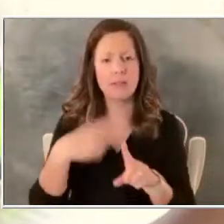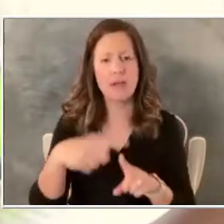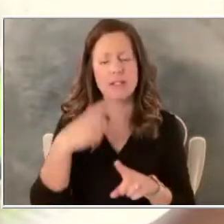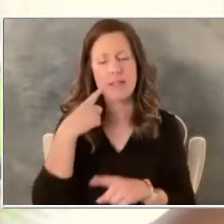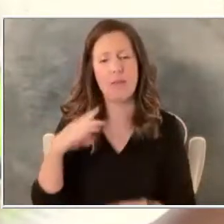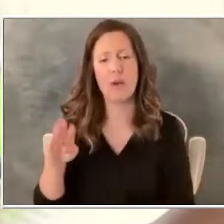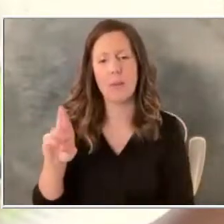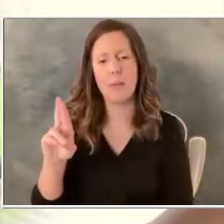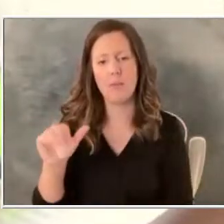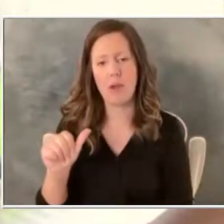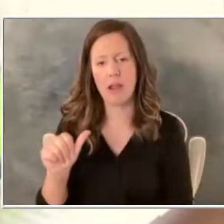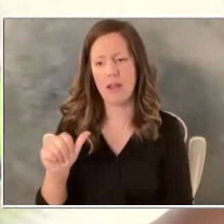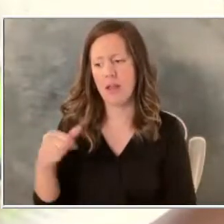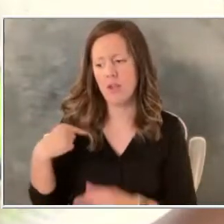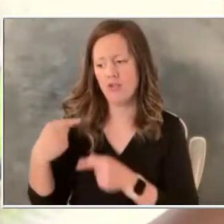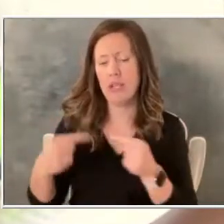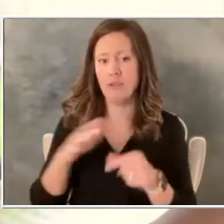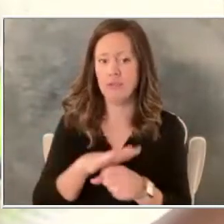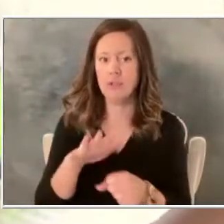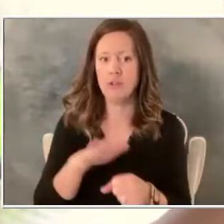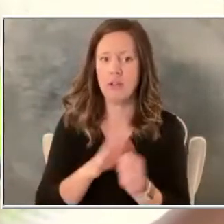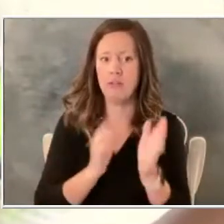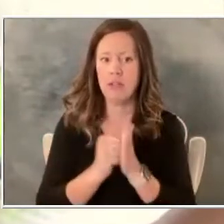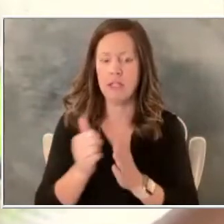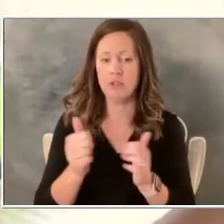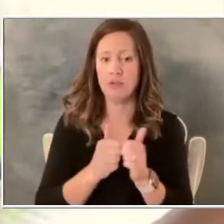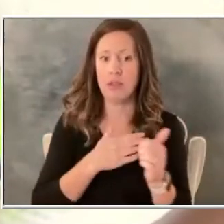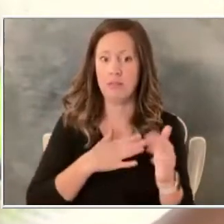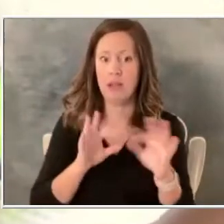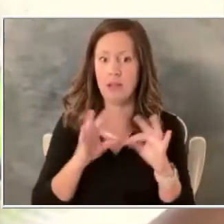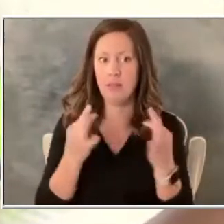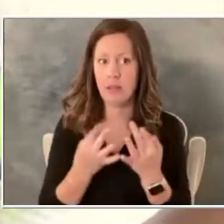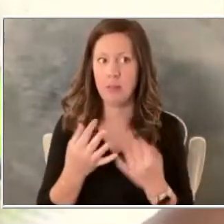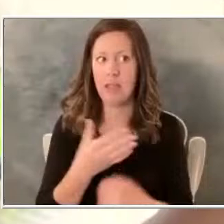cancer in my family and in my